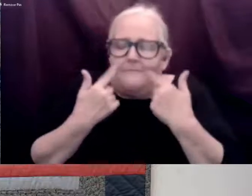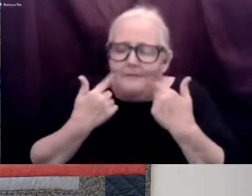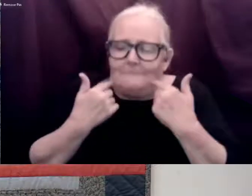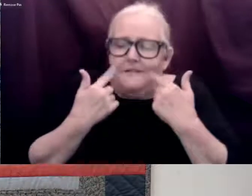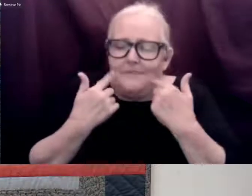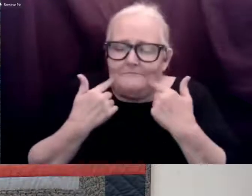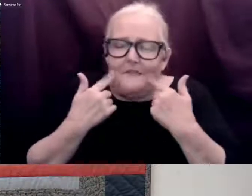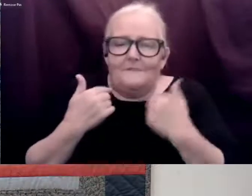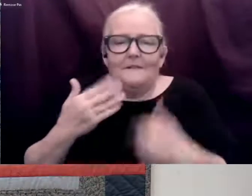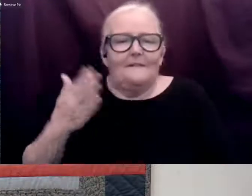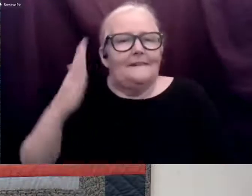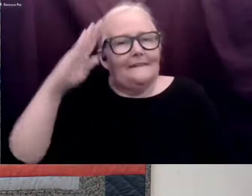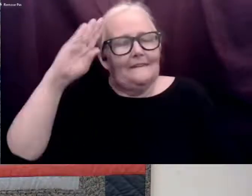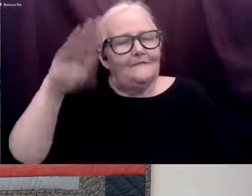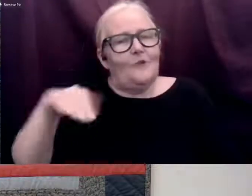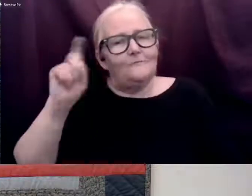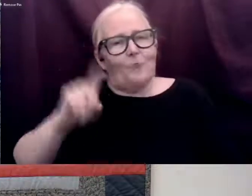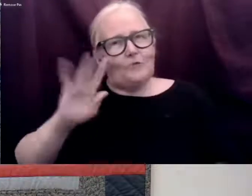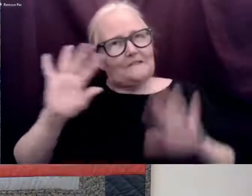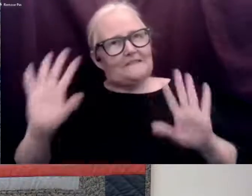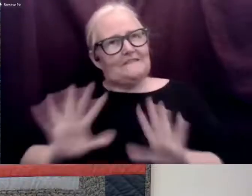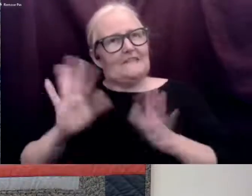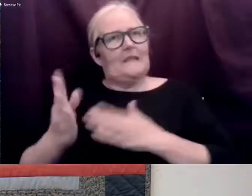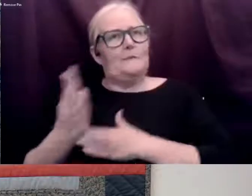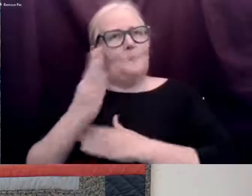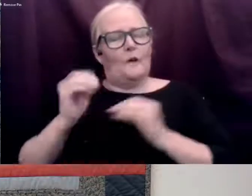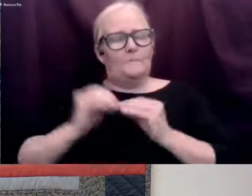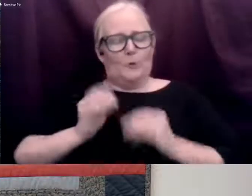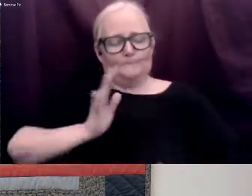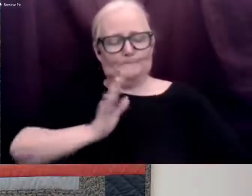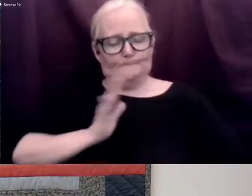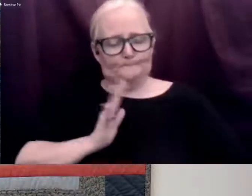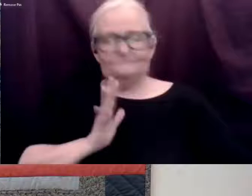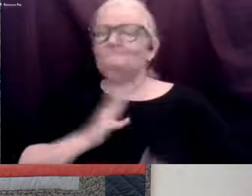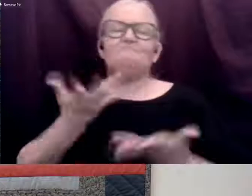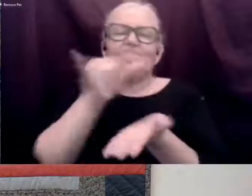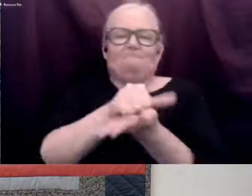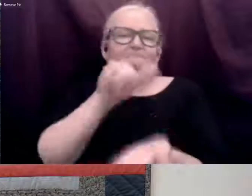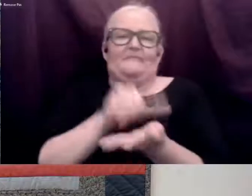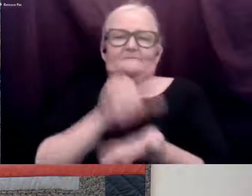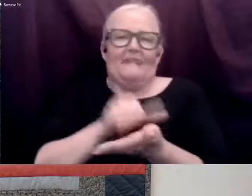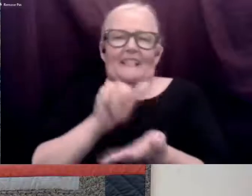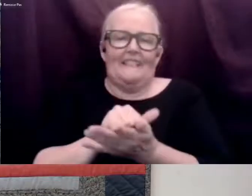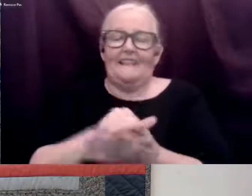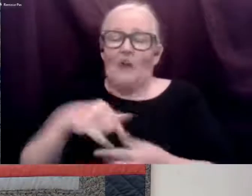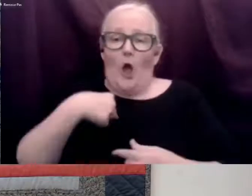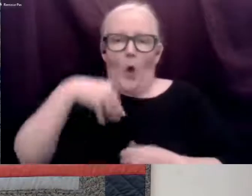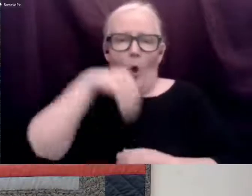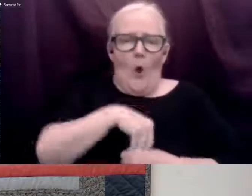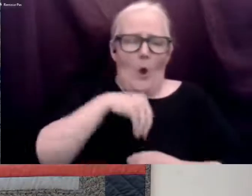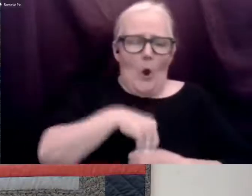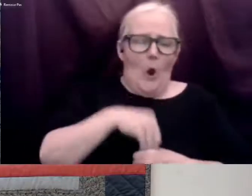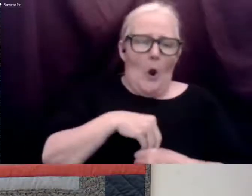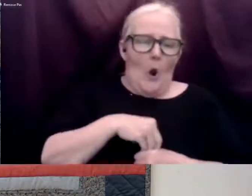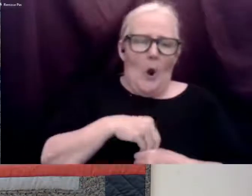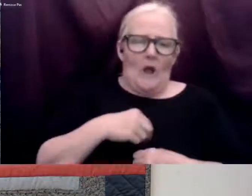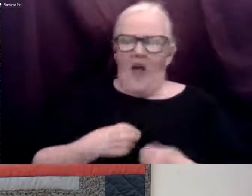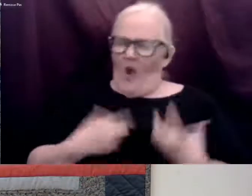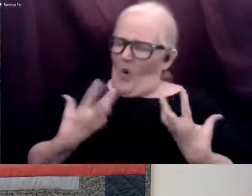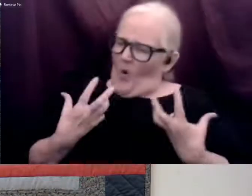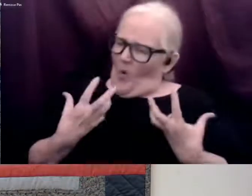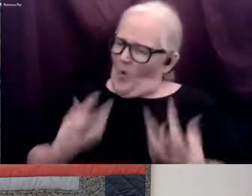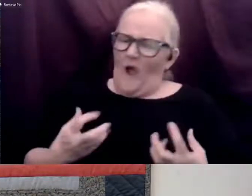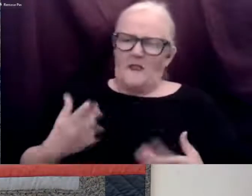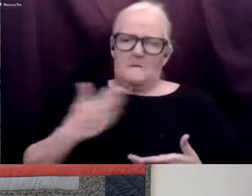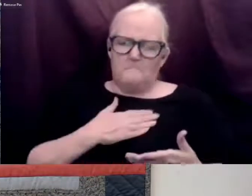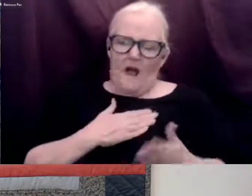is lost. And something inside me, some furious, bossy desire to have my worship service go